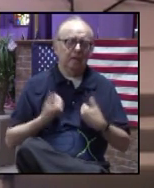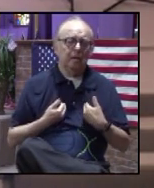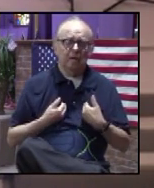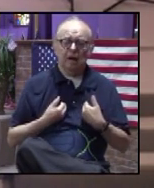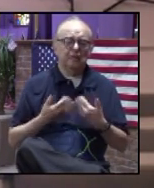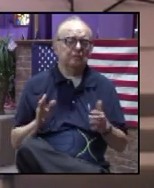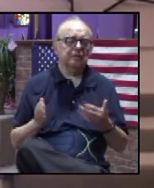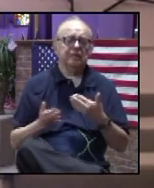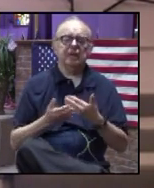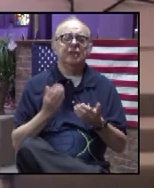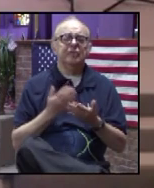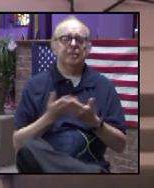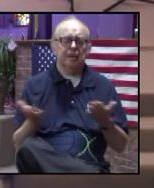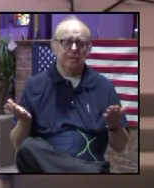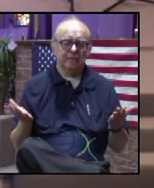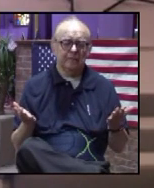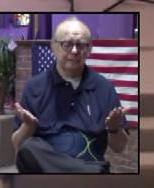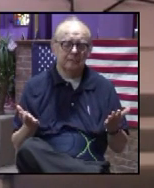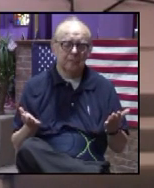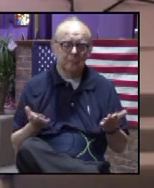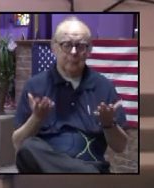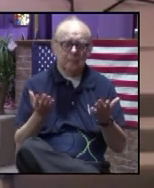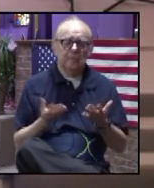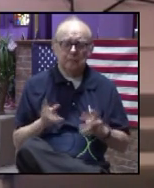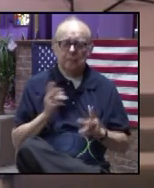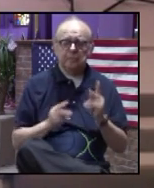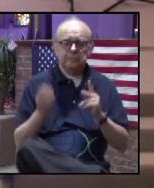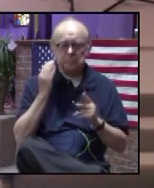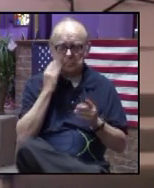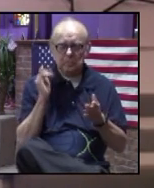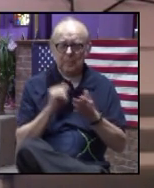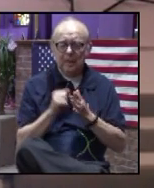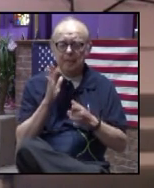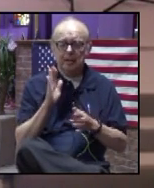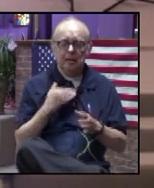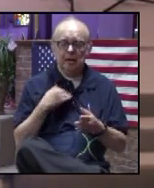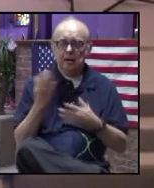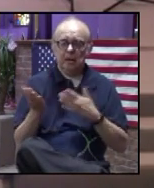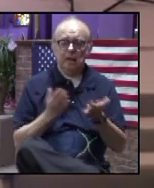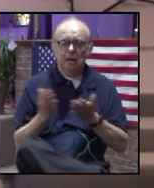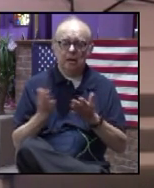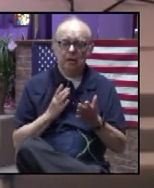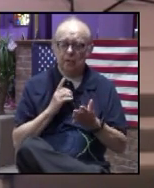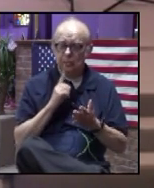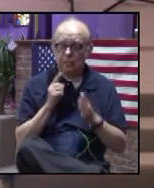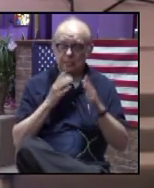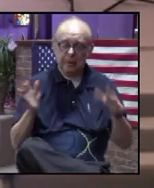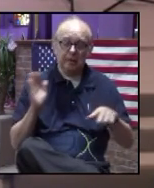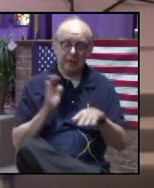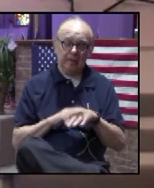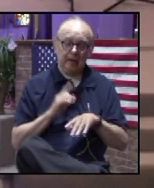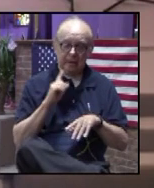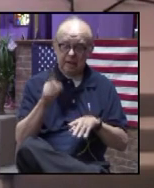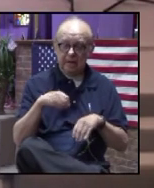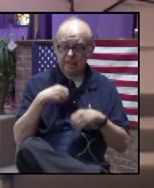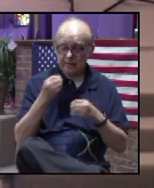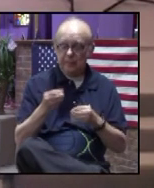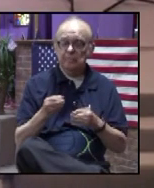for mediocrity. I want people to know that the God that I served is a lot bigger than they give him credit